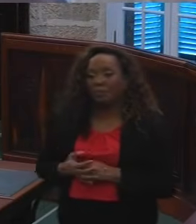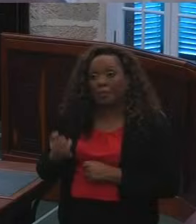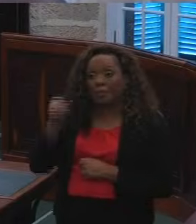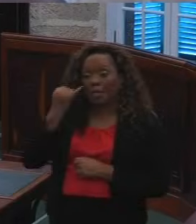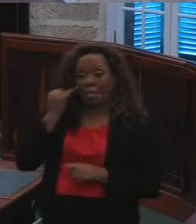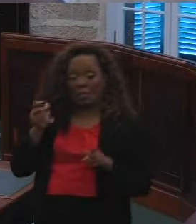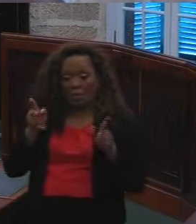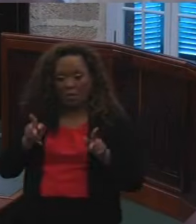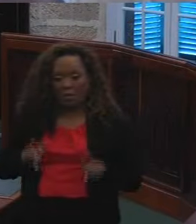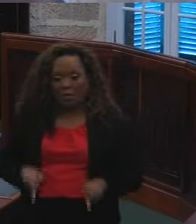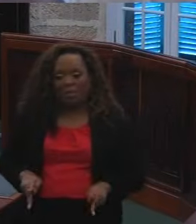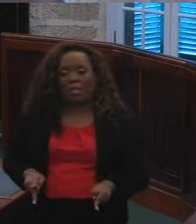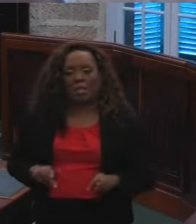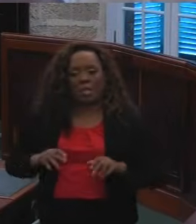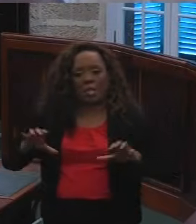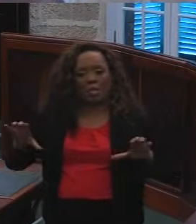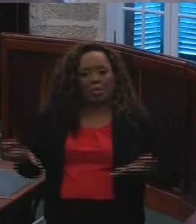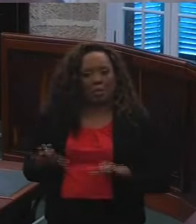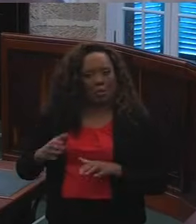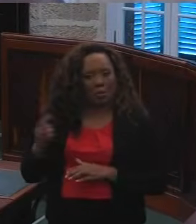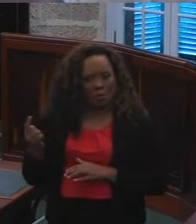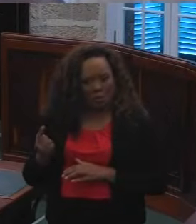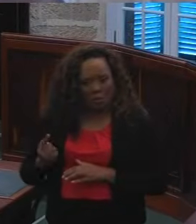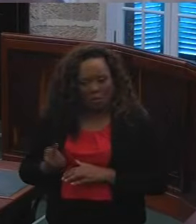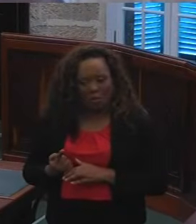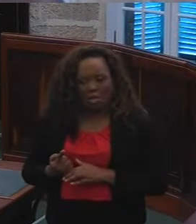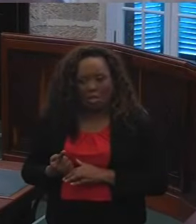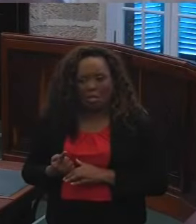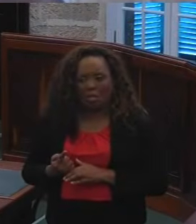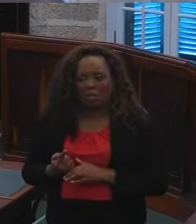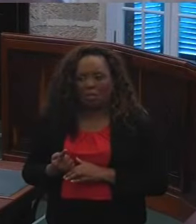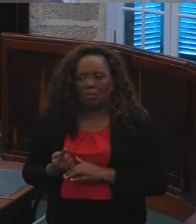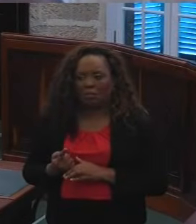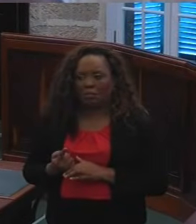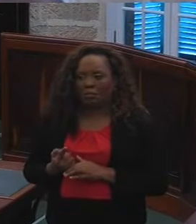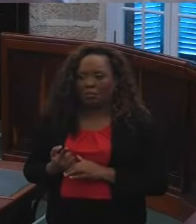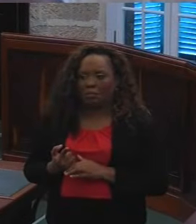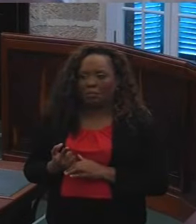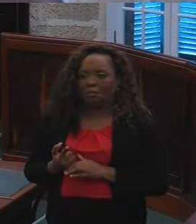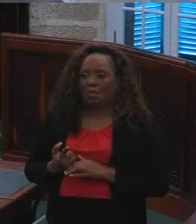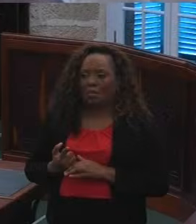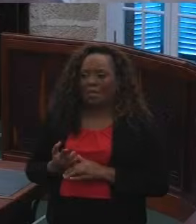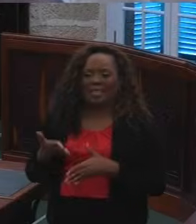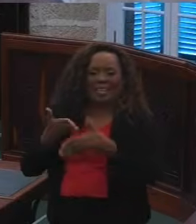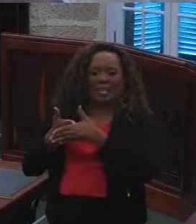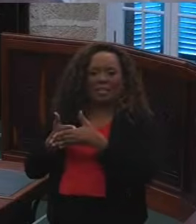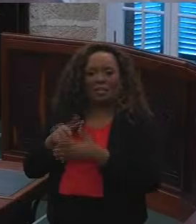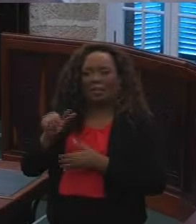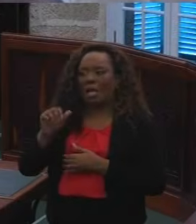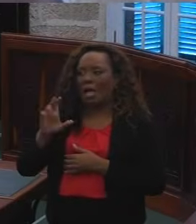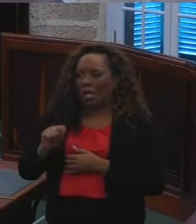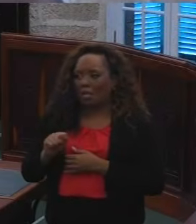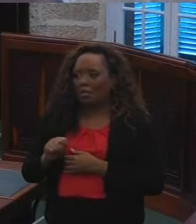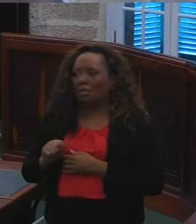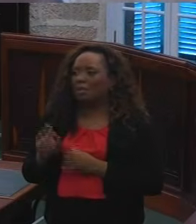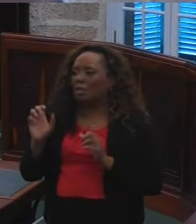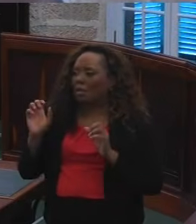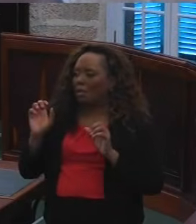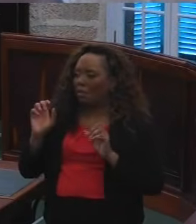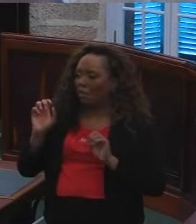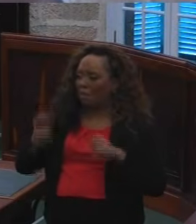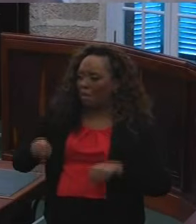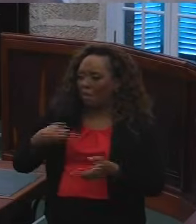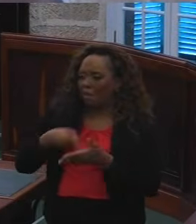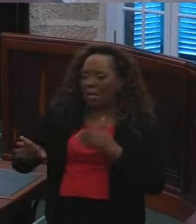commit an offense which contravenes the provision of this particular Act, you can be fined up to